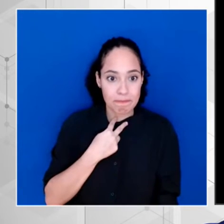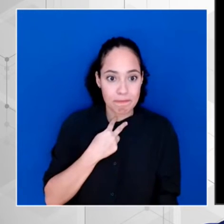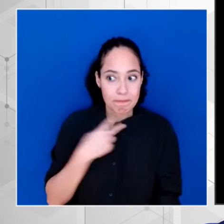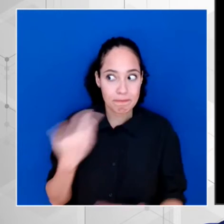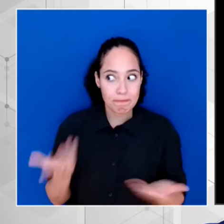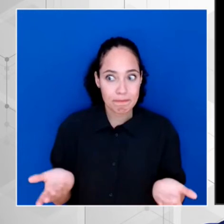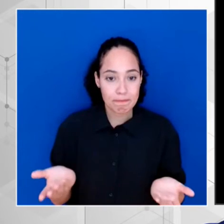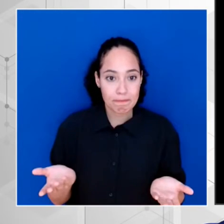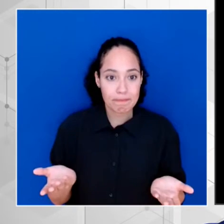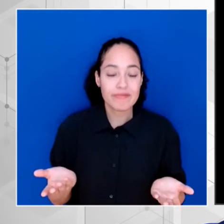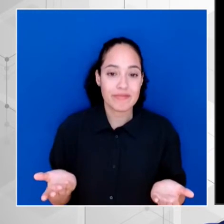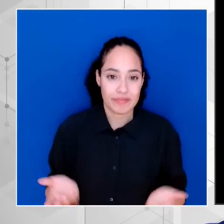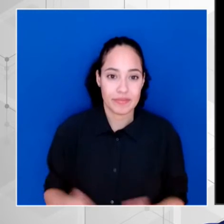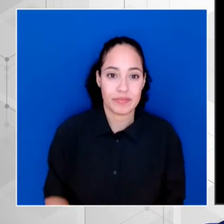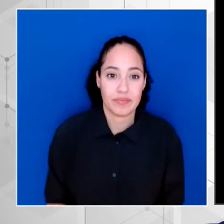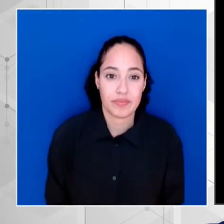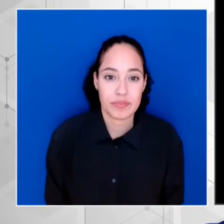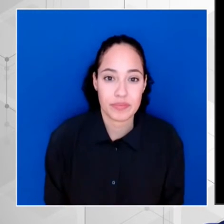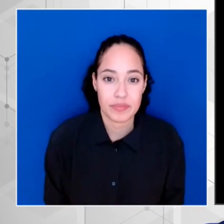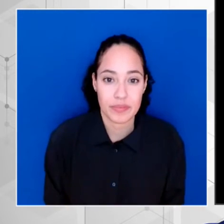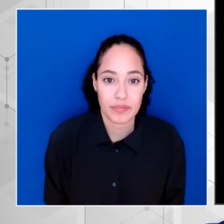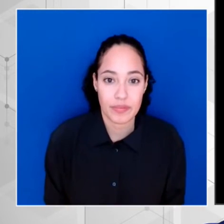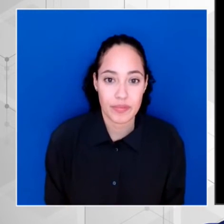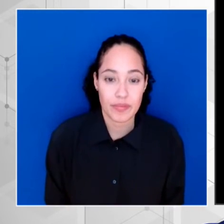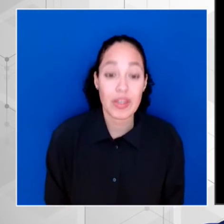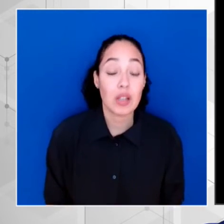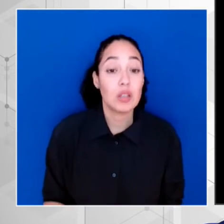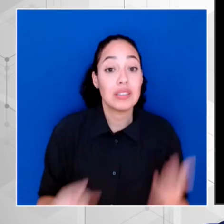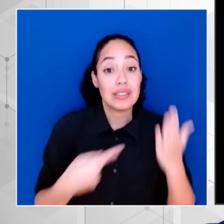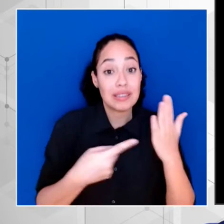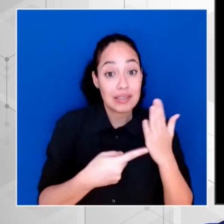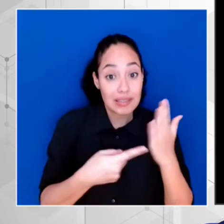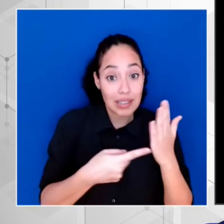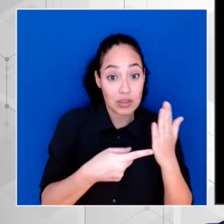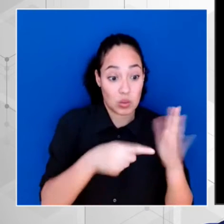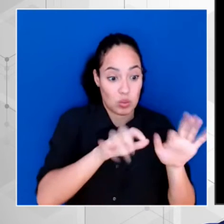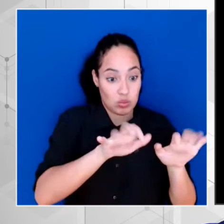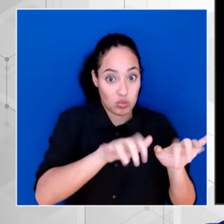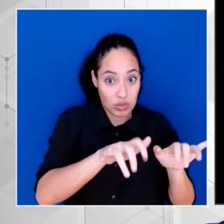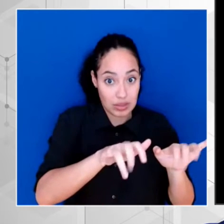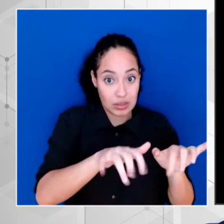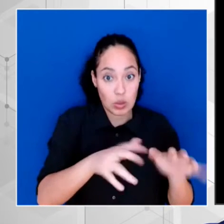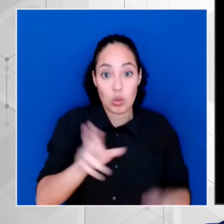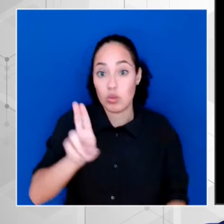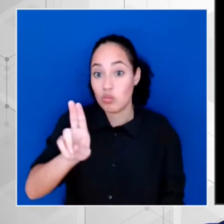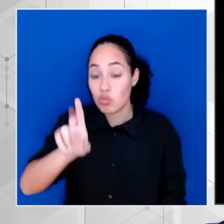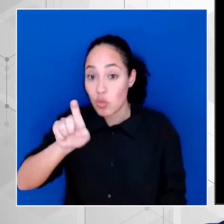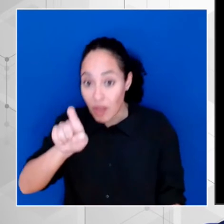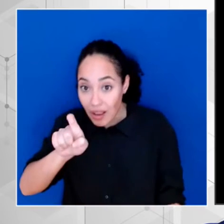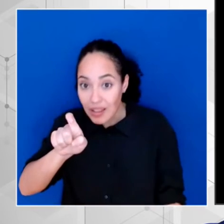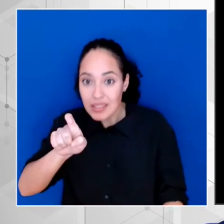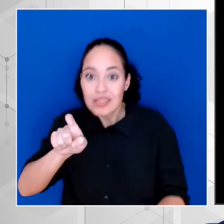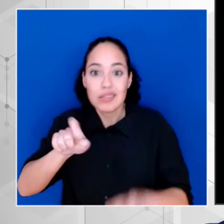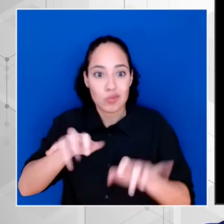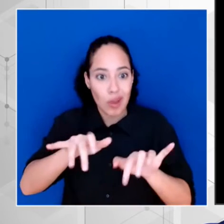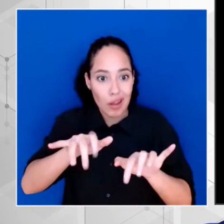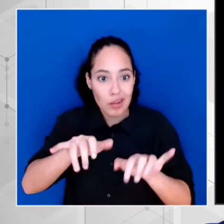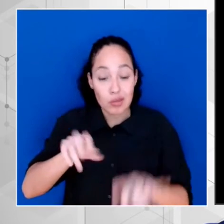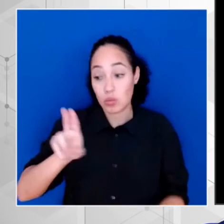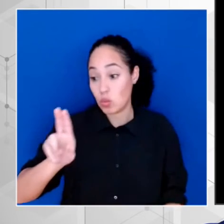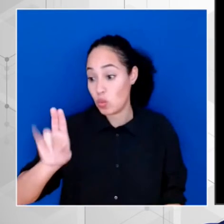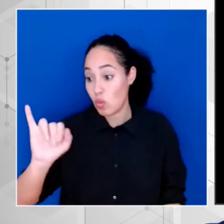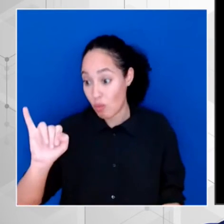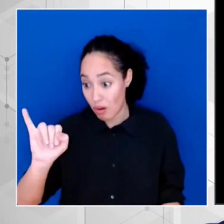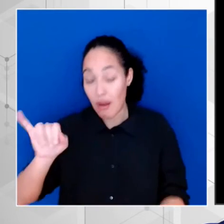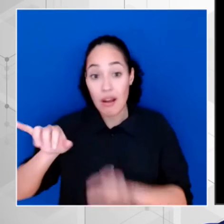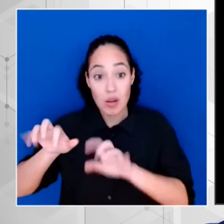elements, tooltips, on-screen help, or alt text, for example. Get technical writers and UX writers to